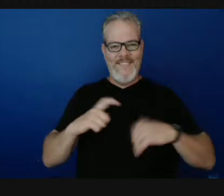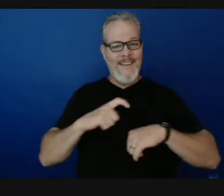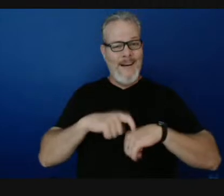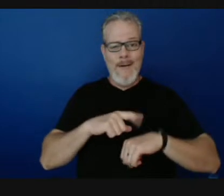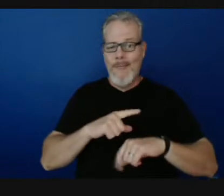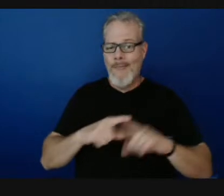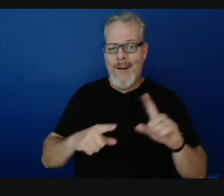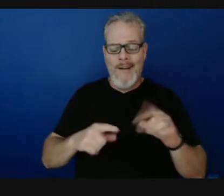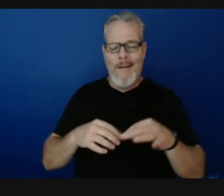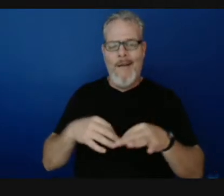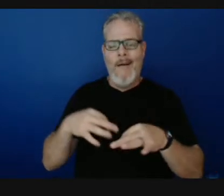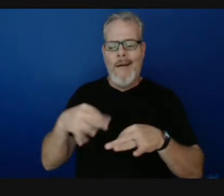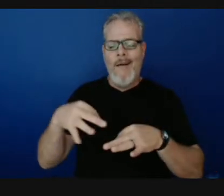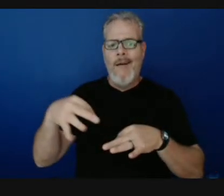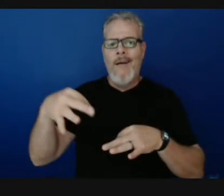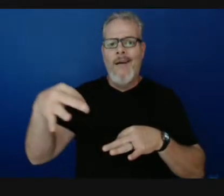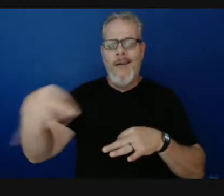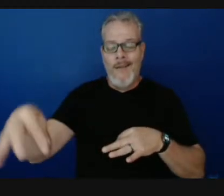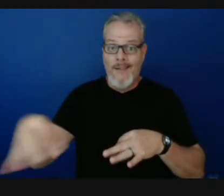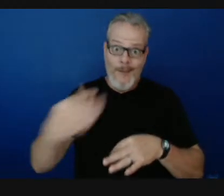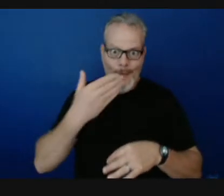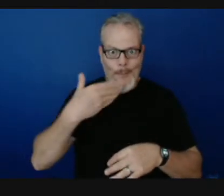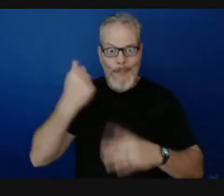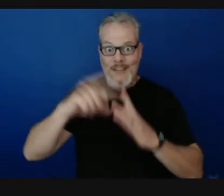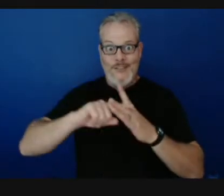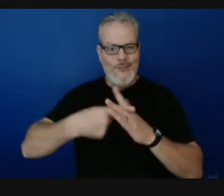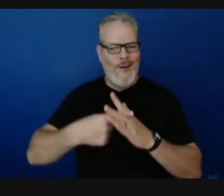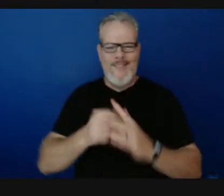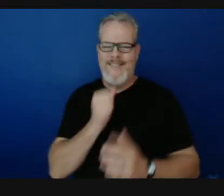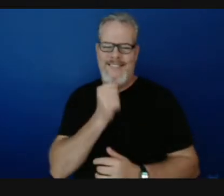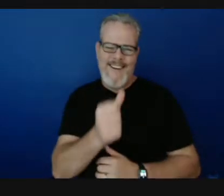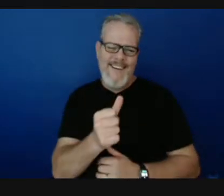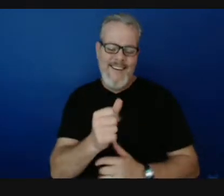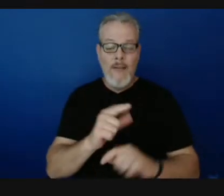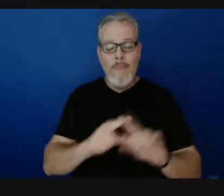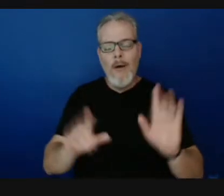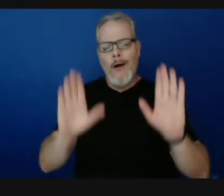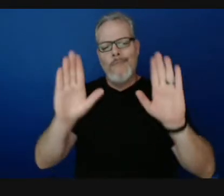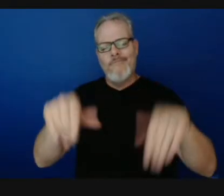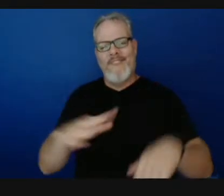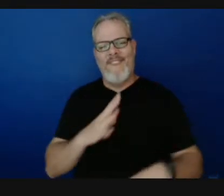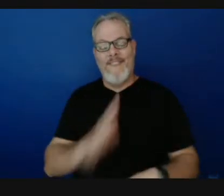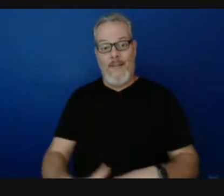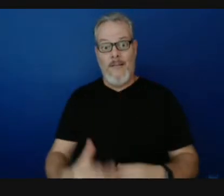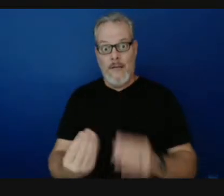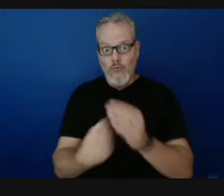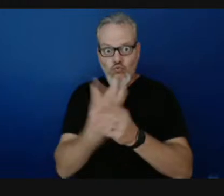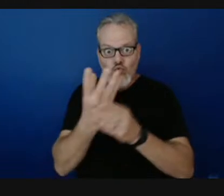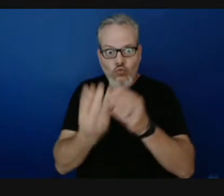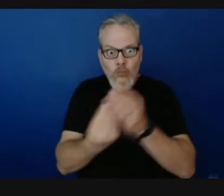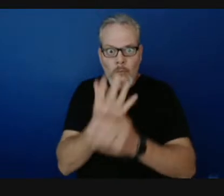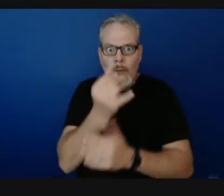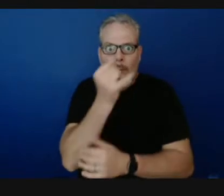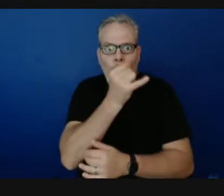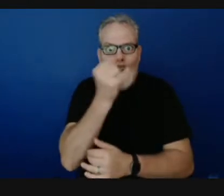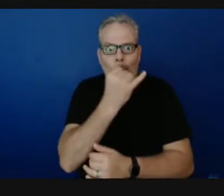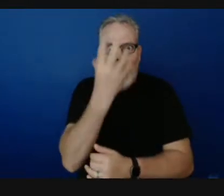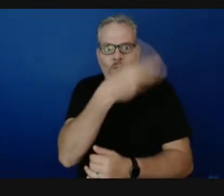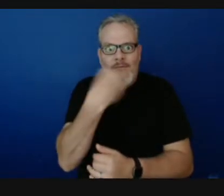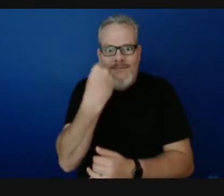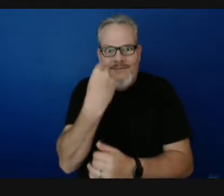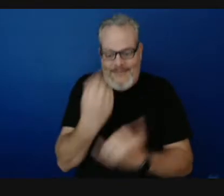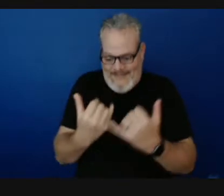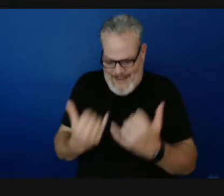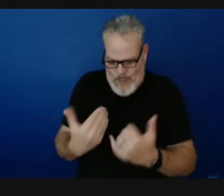to the best start, but in that term, but we had a spectacular eruption, and we now had 3 phases completed